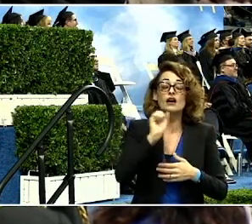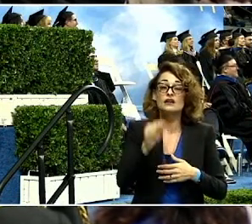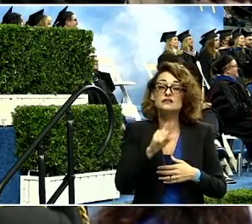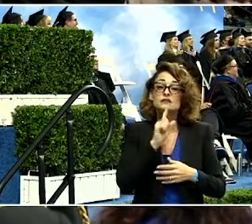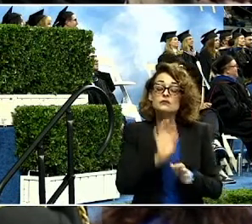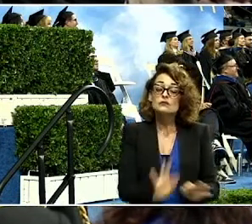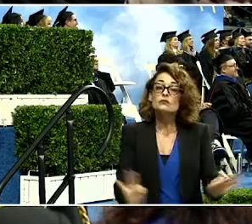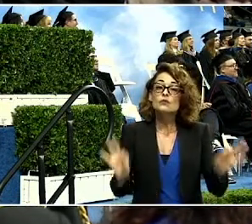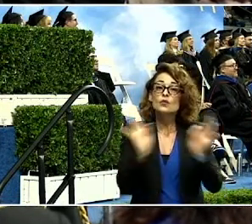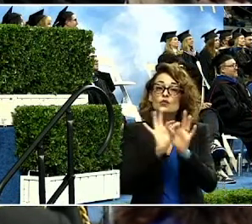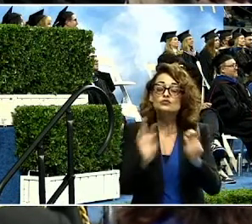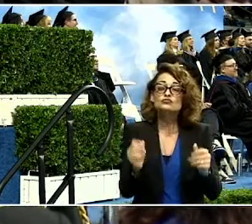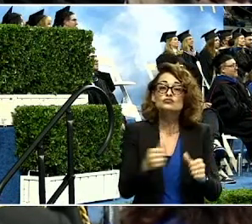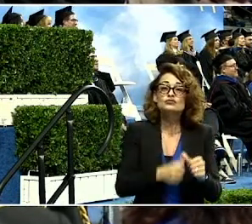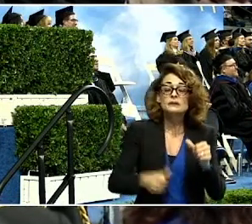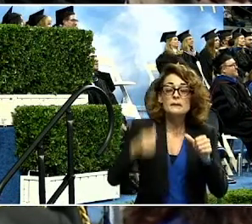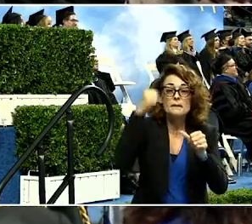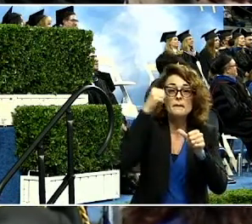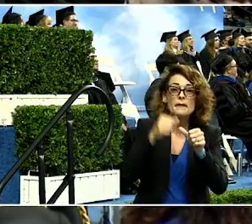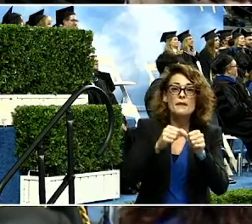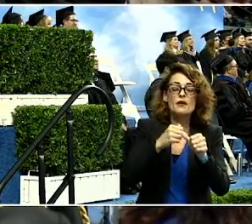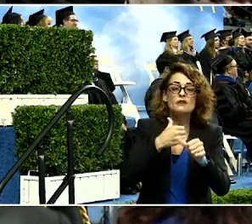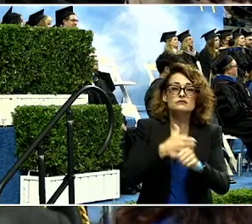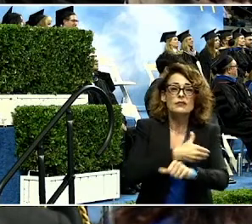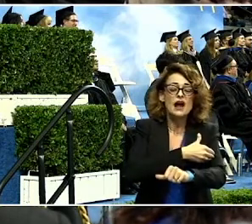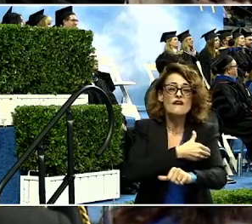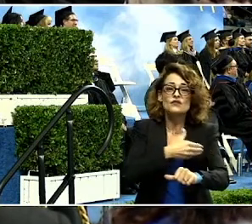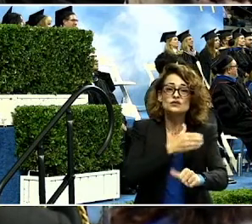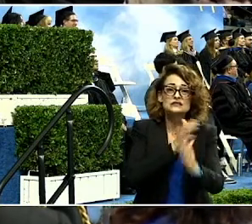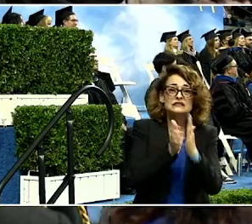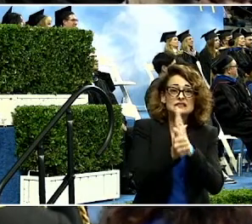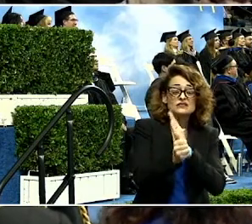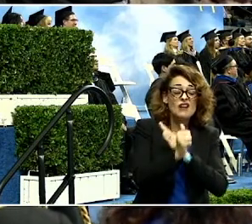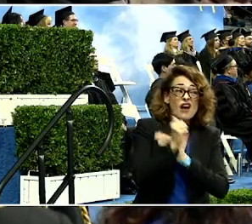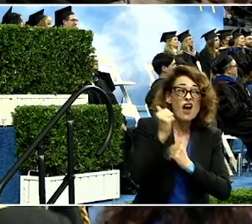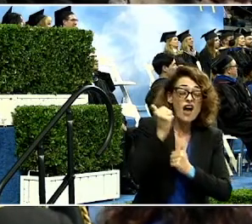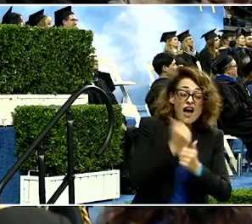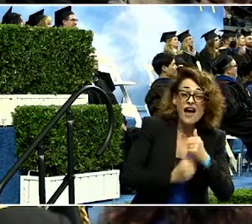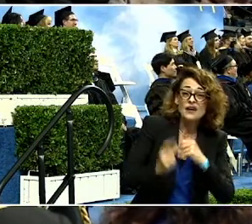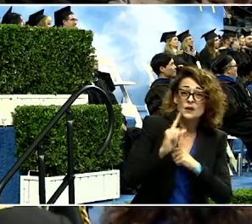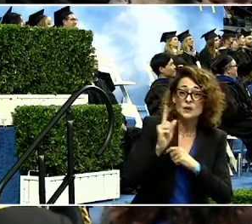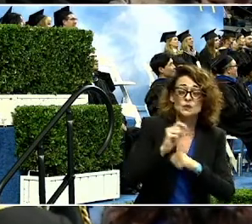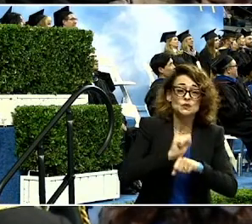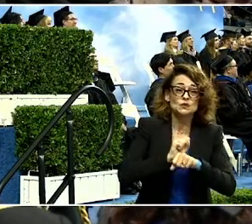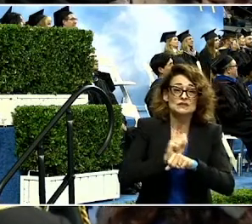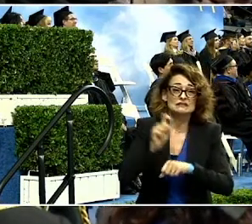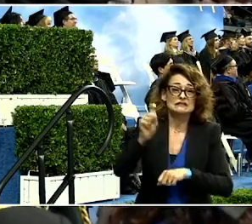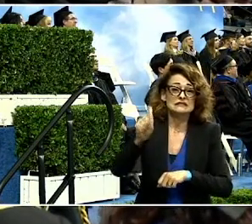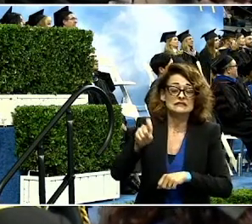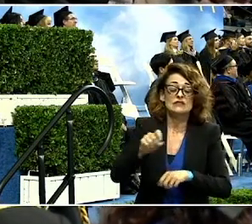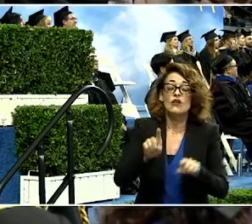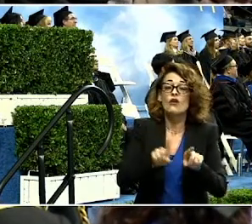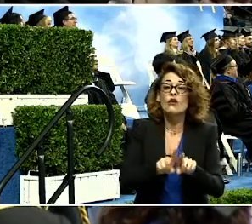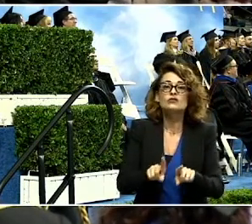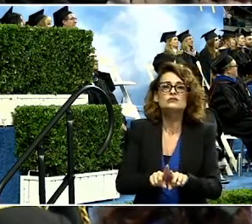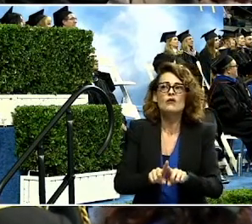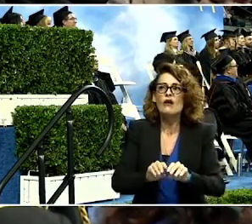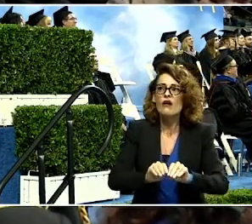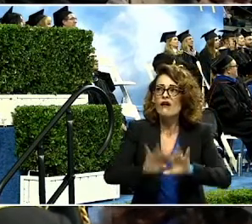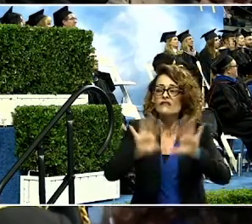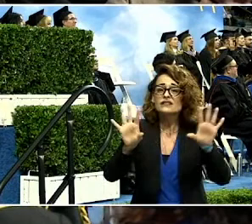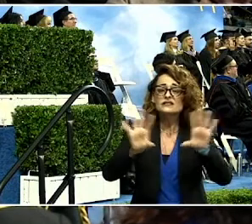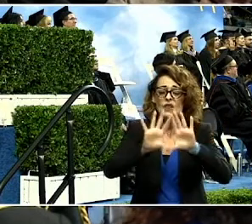are powers and skills that any workplace needs. They're also very clearly the powers that the world needs